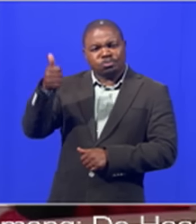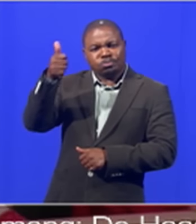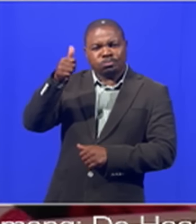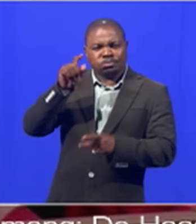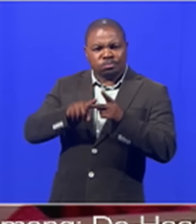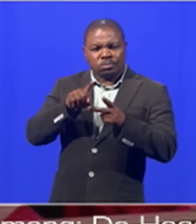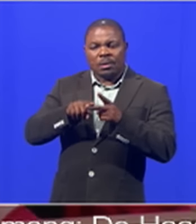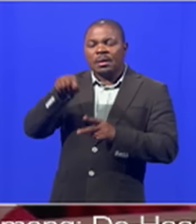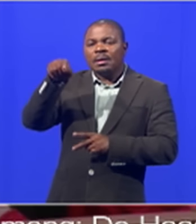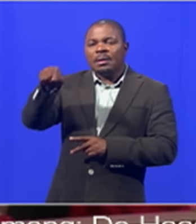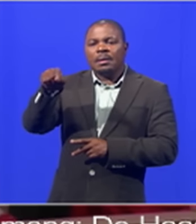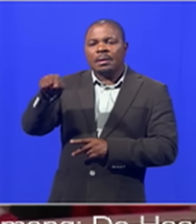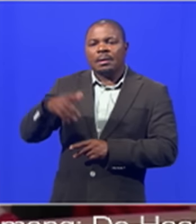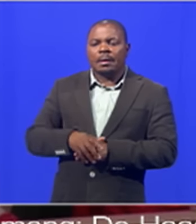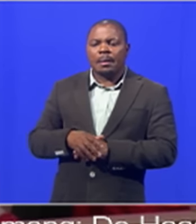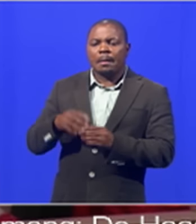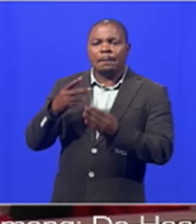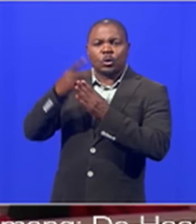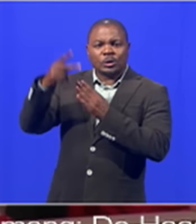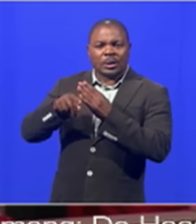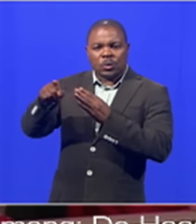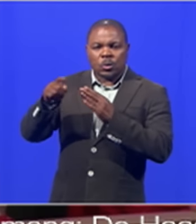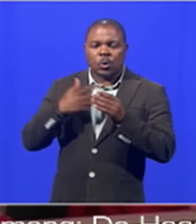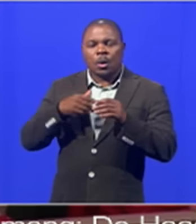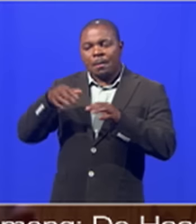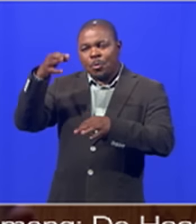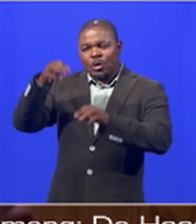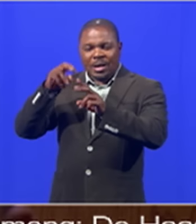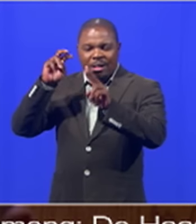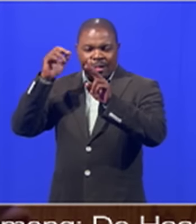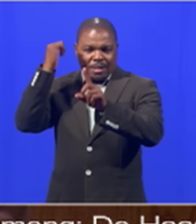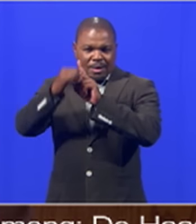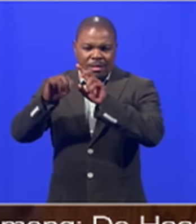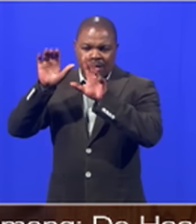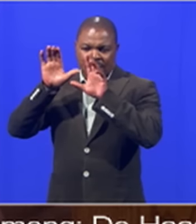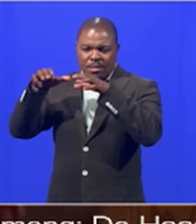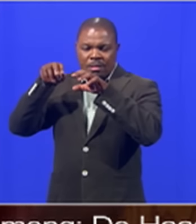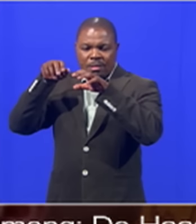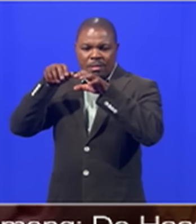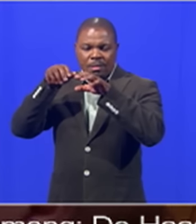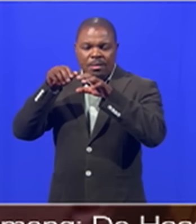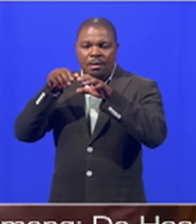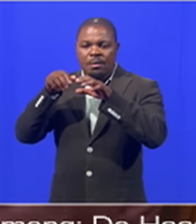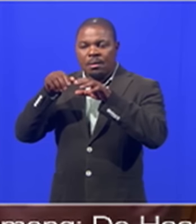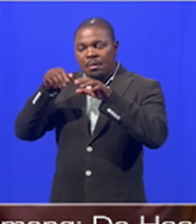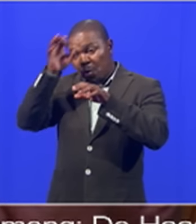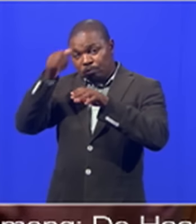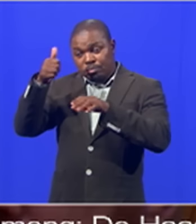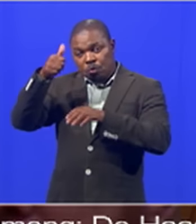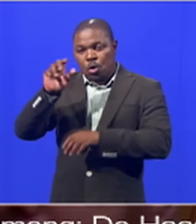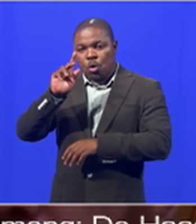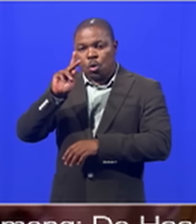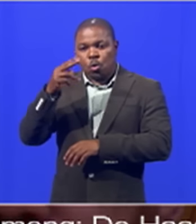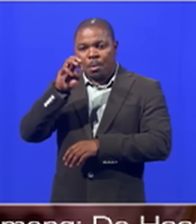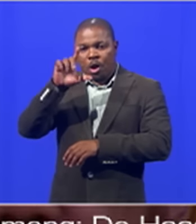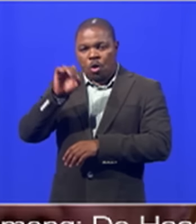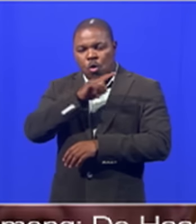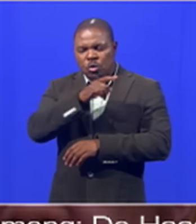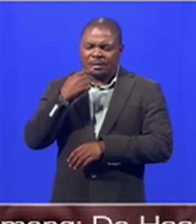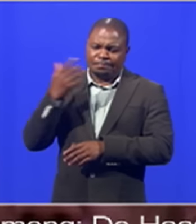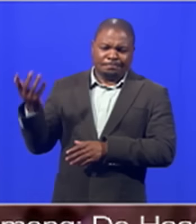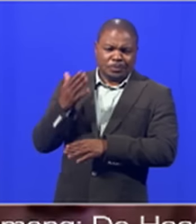tlhogo ya boeteledipele ba projeke ya setlhopha sa dipolao tsa sepolotiki mo Generale Dumisani Khumalo. Dithetso di a